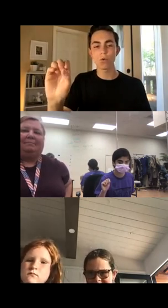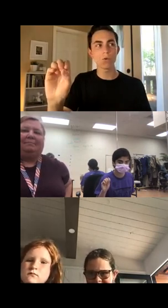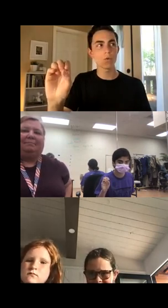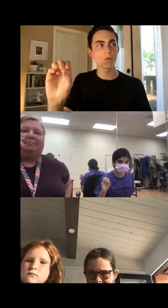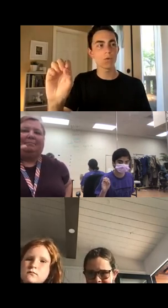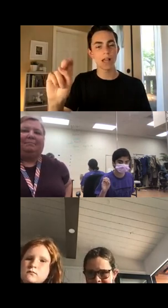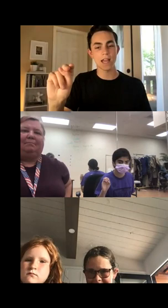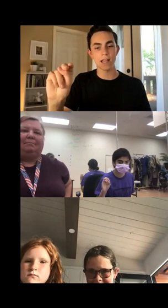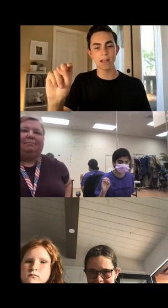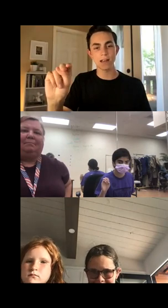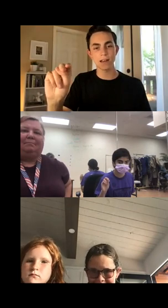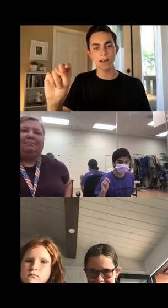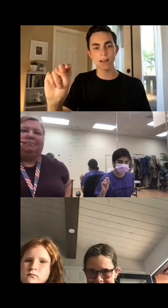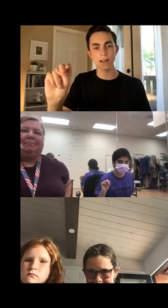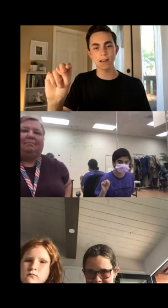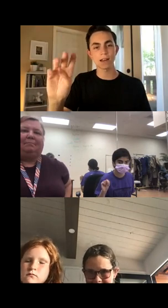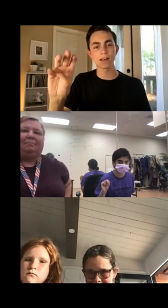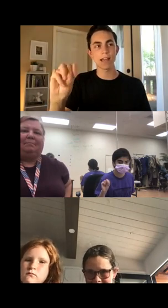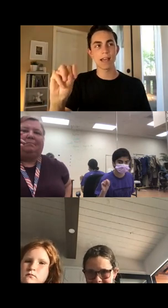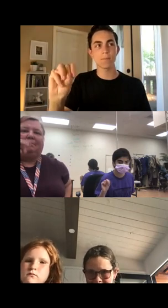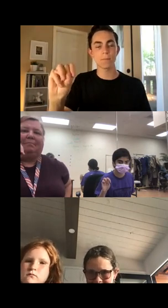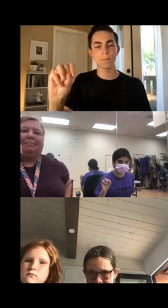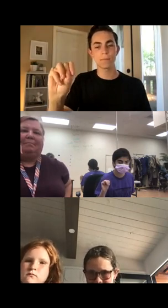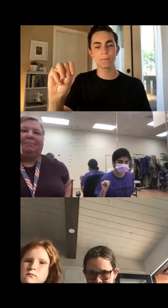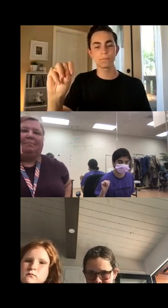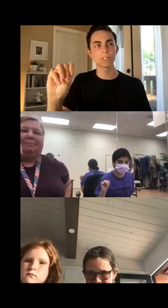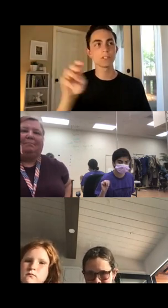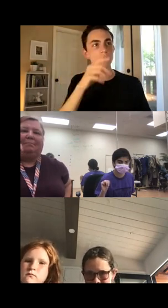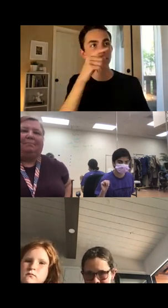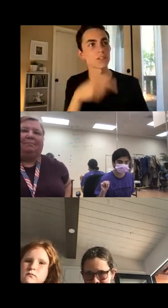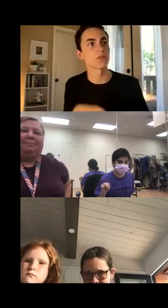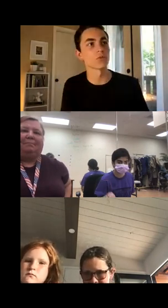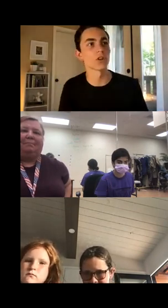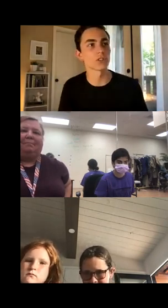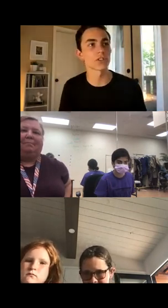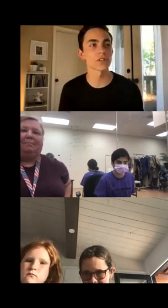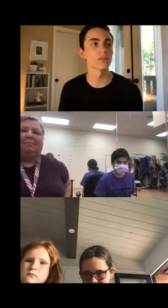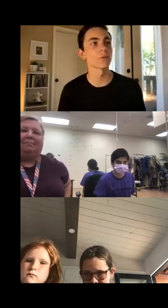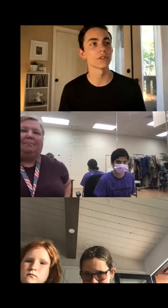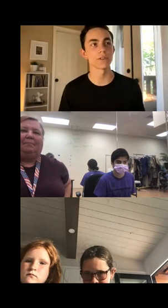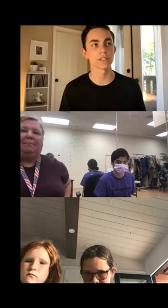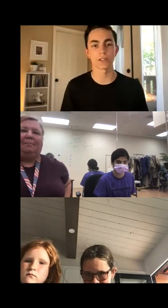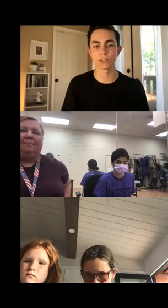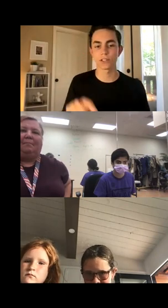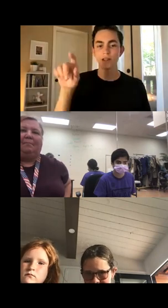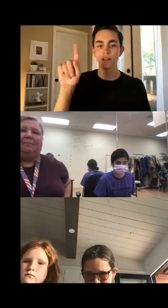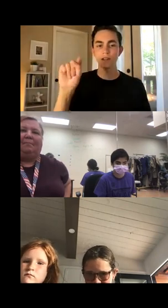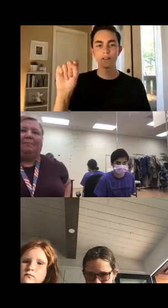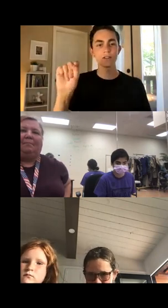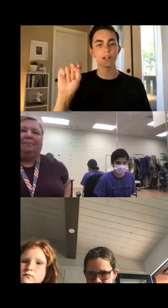O, N, and N. So let's practice those words with the fifth